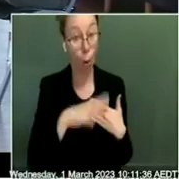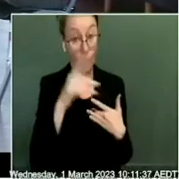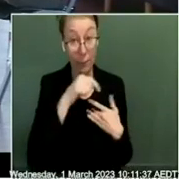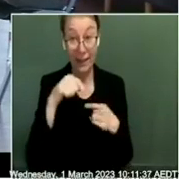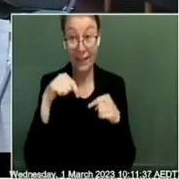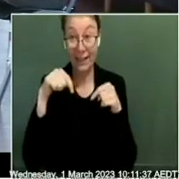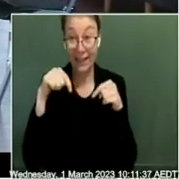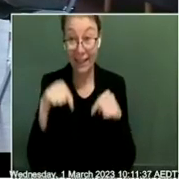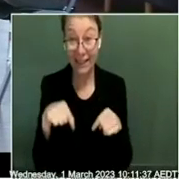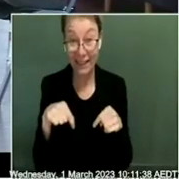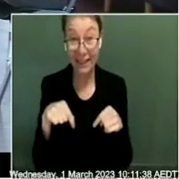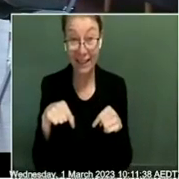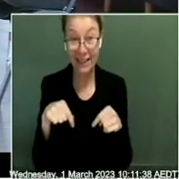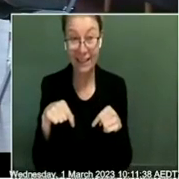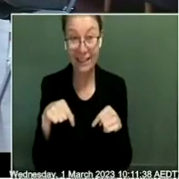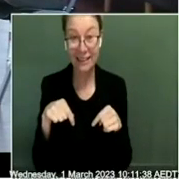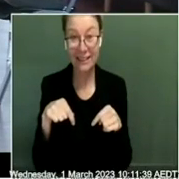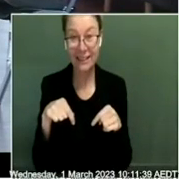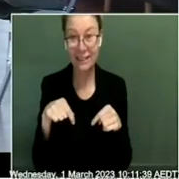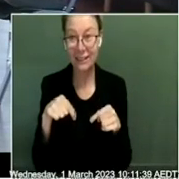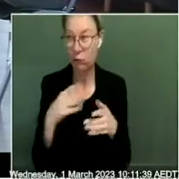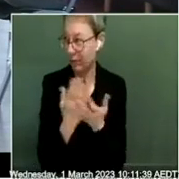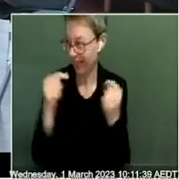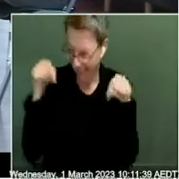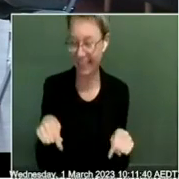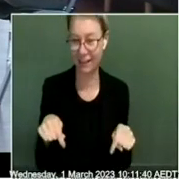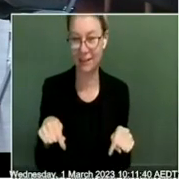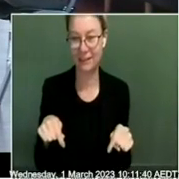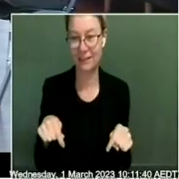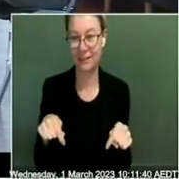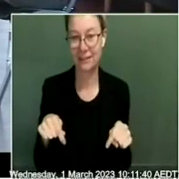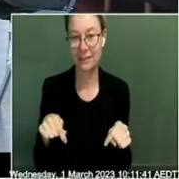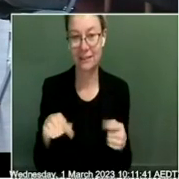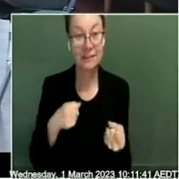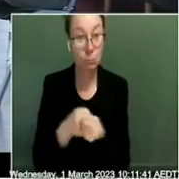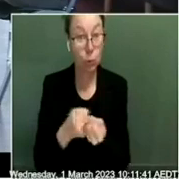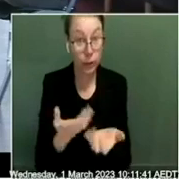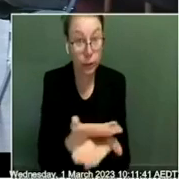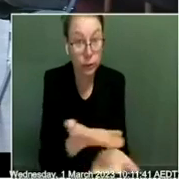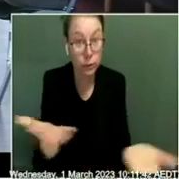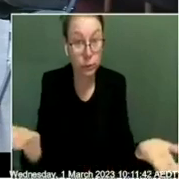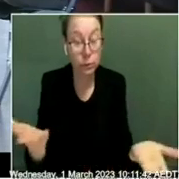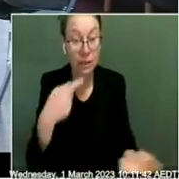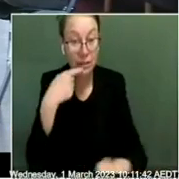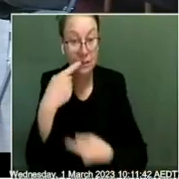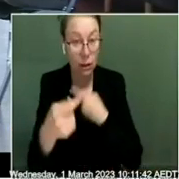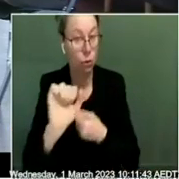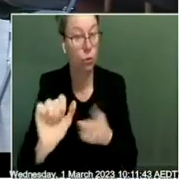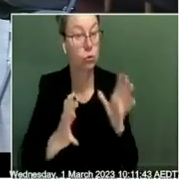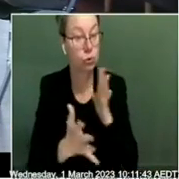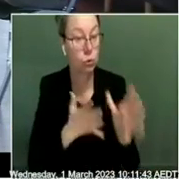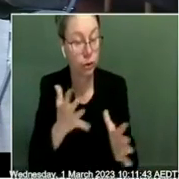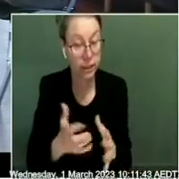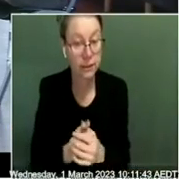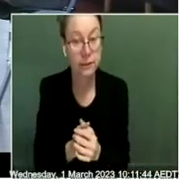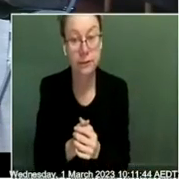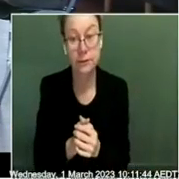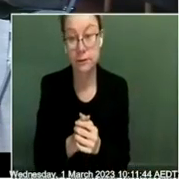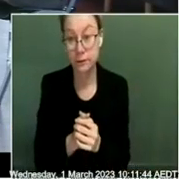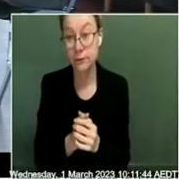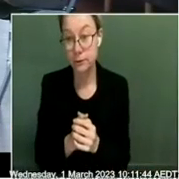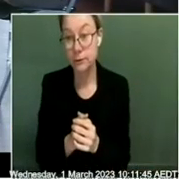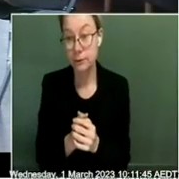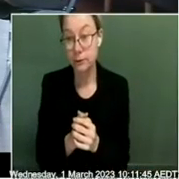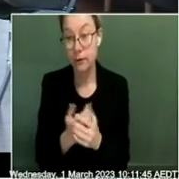now, supporting you to tell your truth. So we really thank you for your generosity of